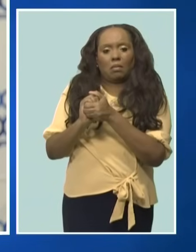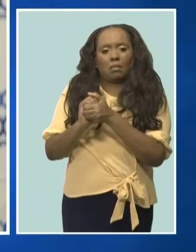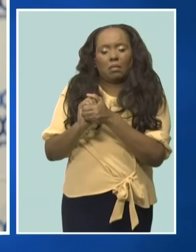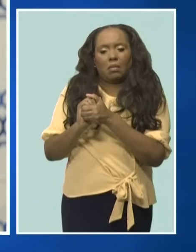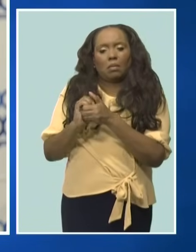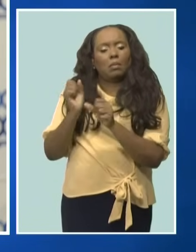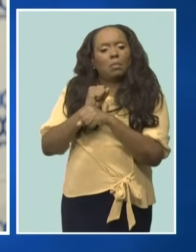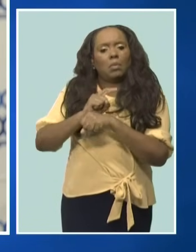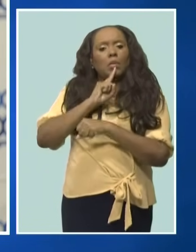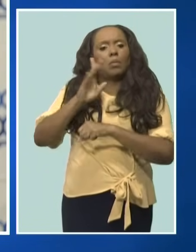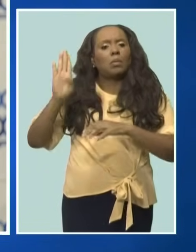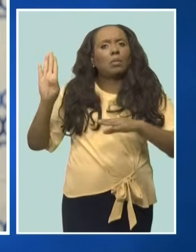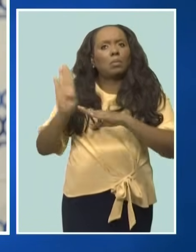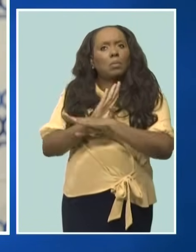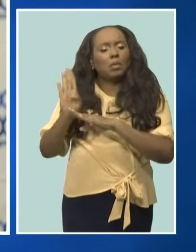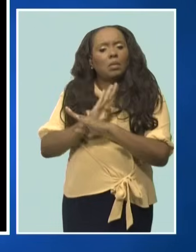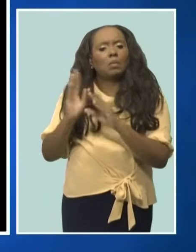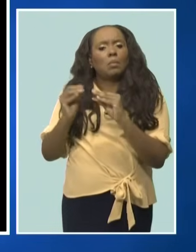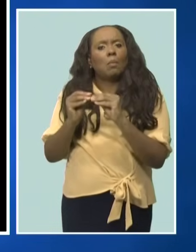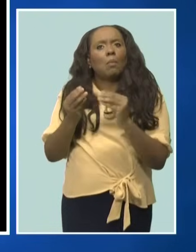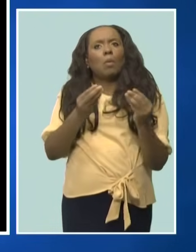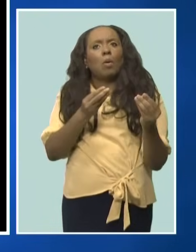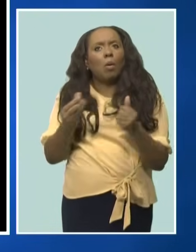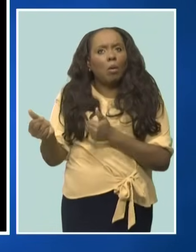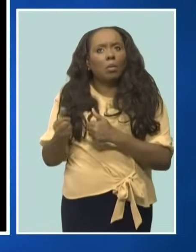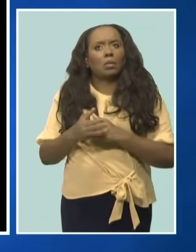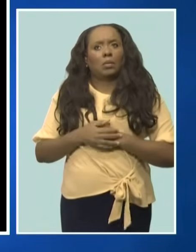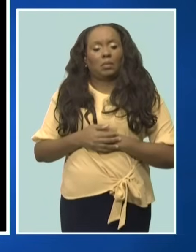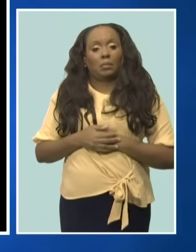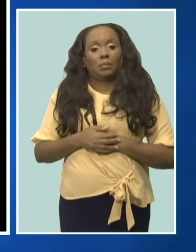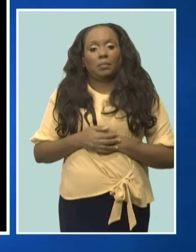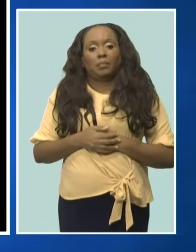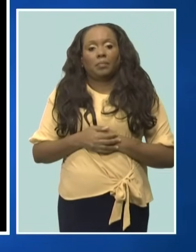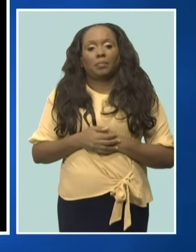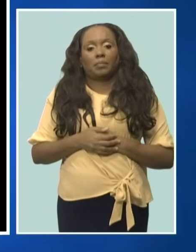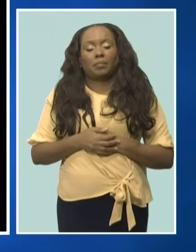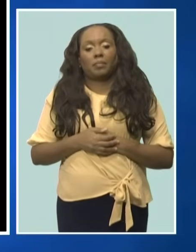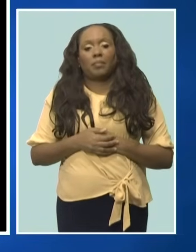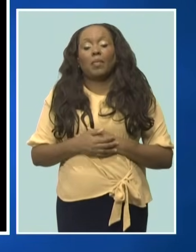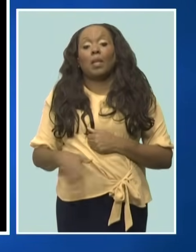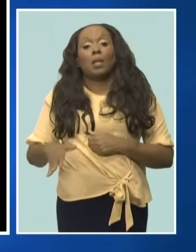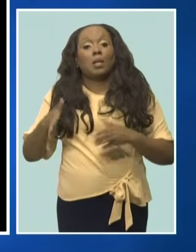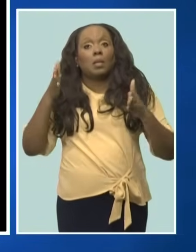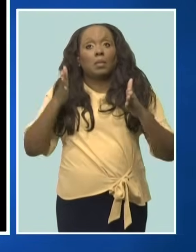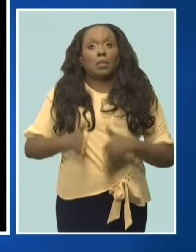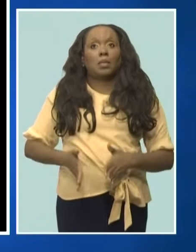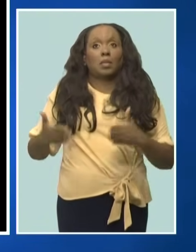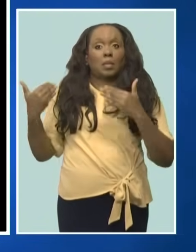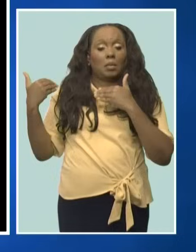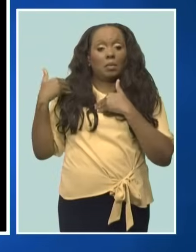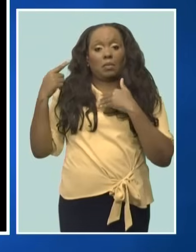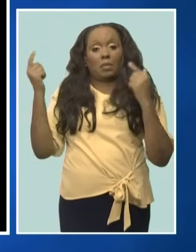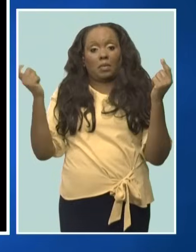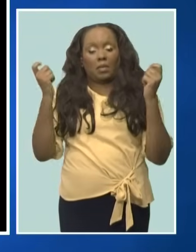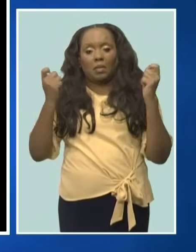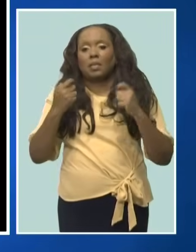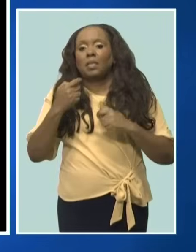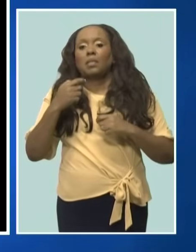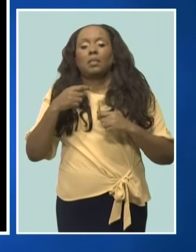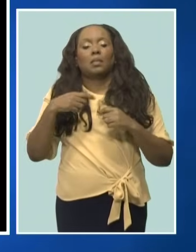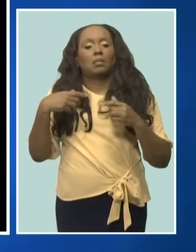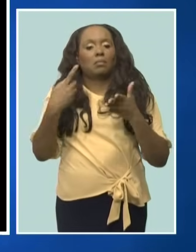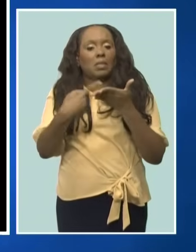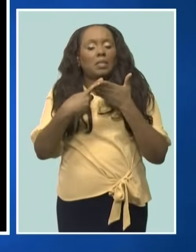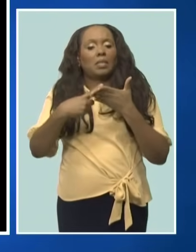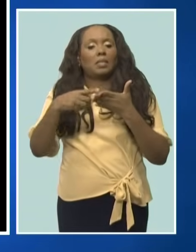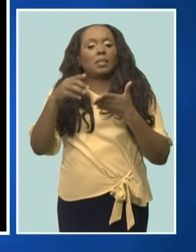doing business in Barbados. Vice Chair of the Anniversary Committee, Betty Brathwaite, talked about the agenda, noting a church service at the